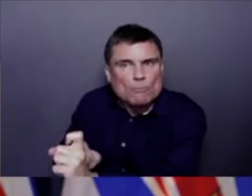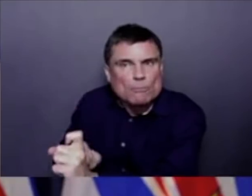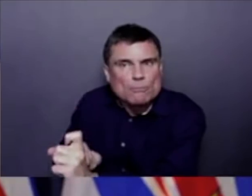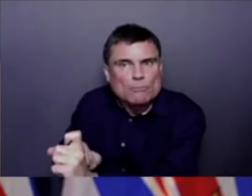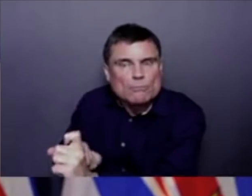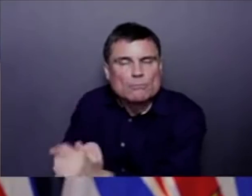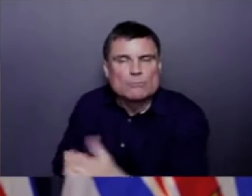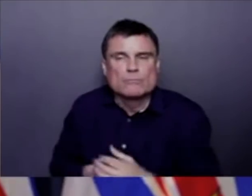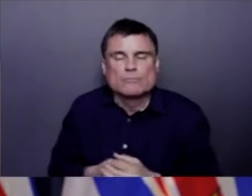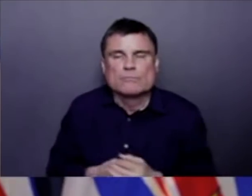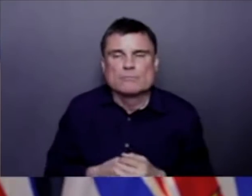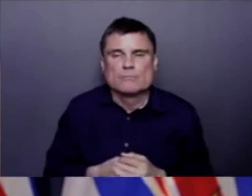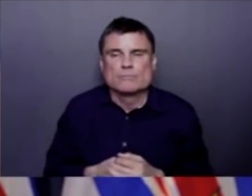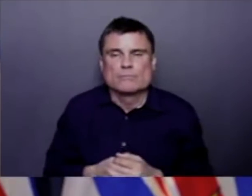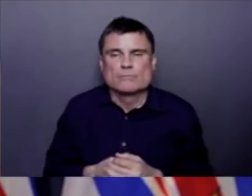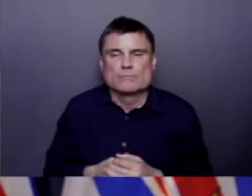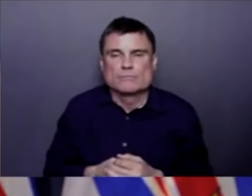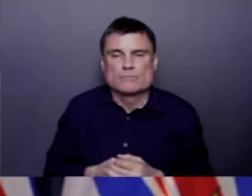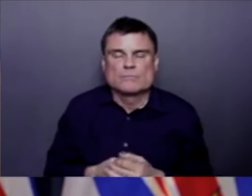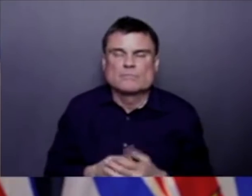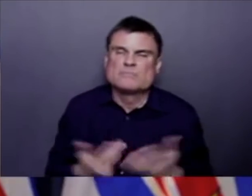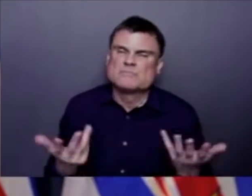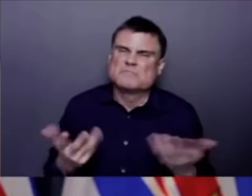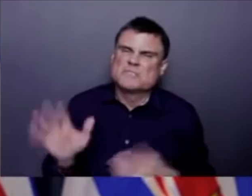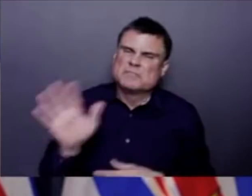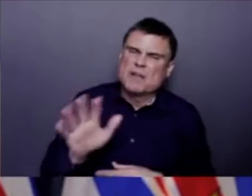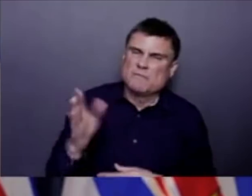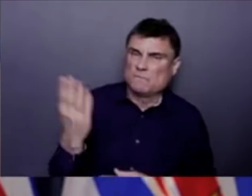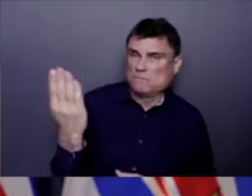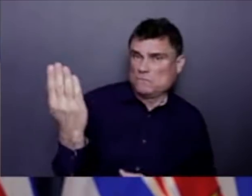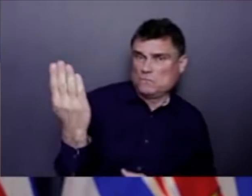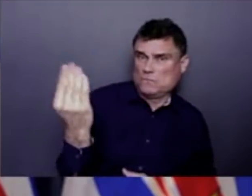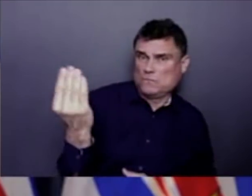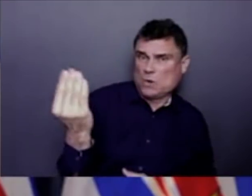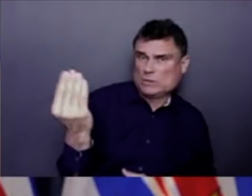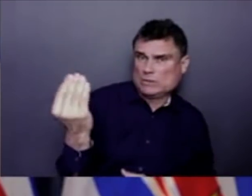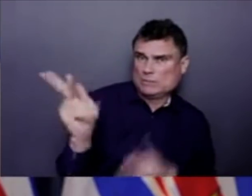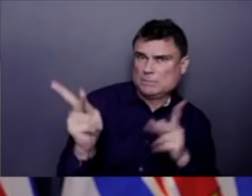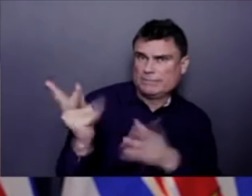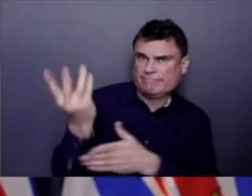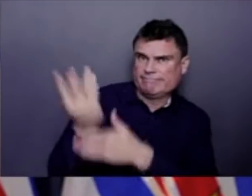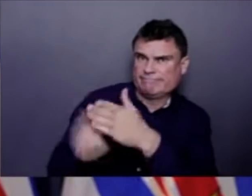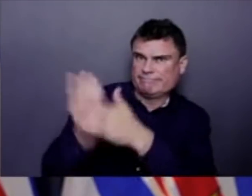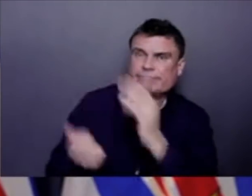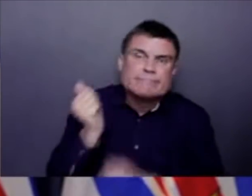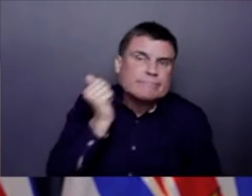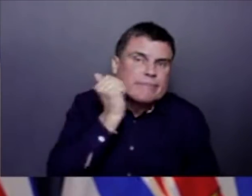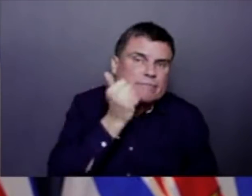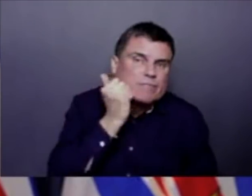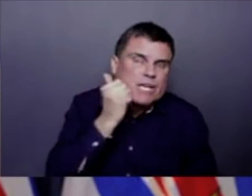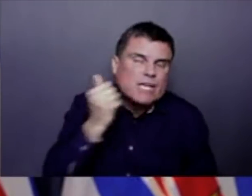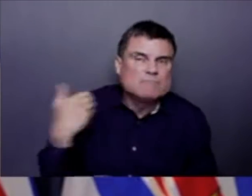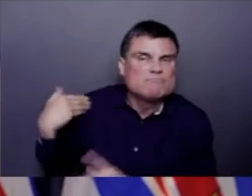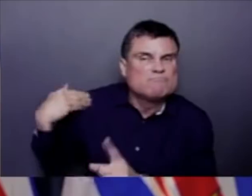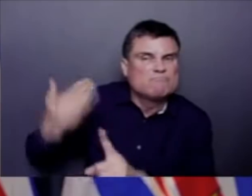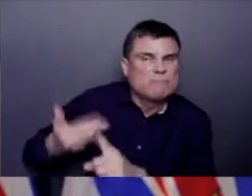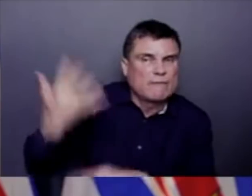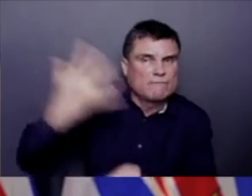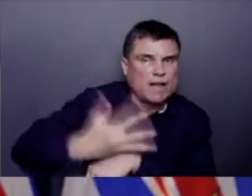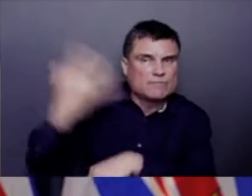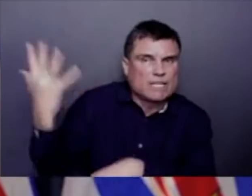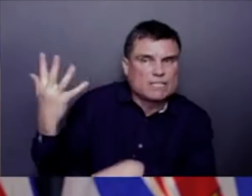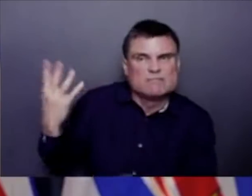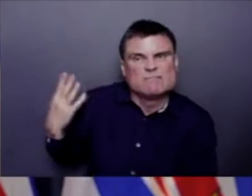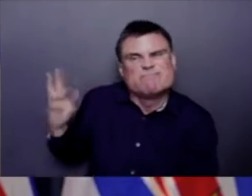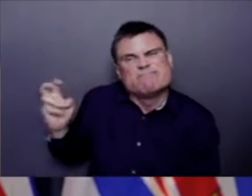26th to 27, 11 from the 27 to 28, and 10 from the 28 to the 29. That's 36